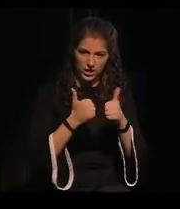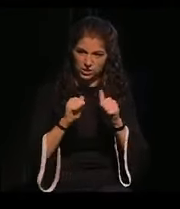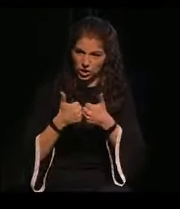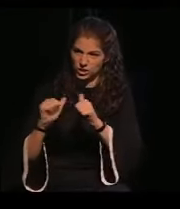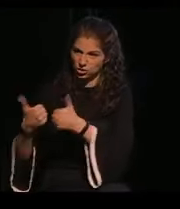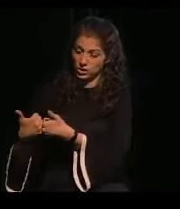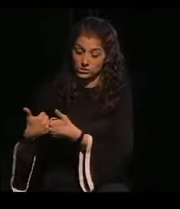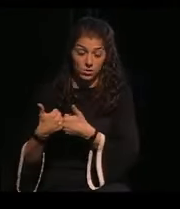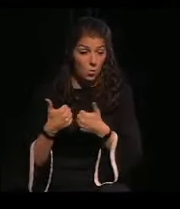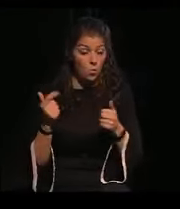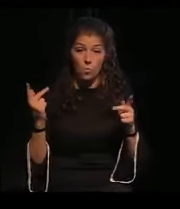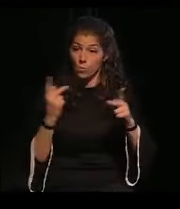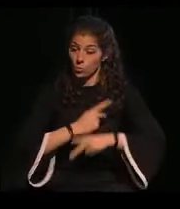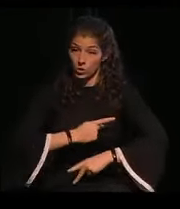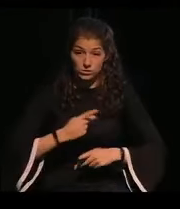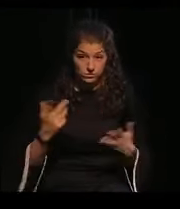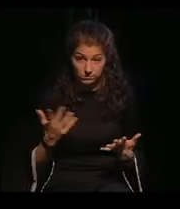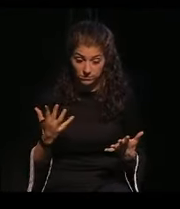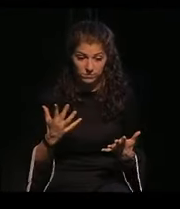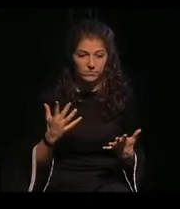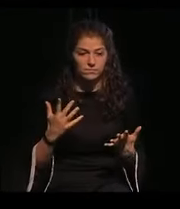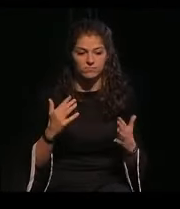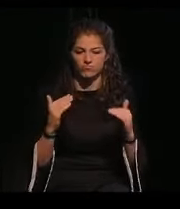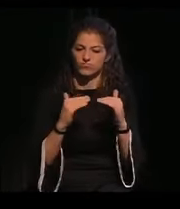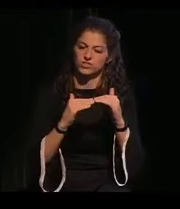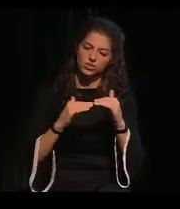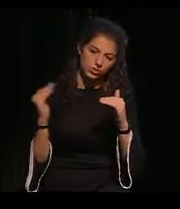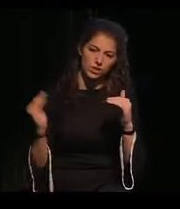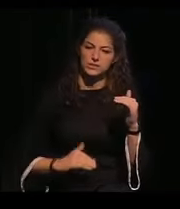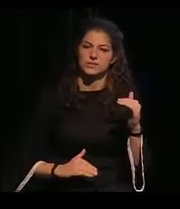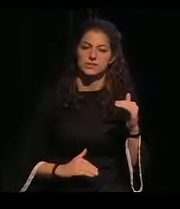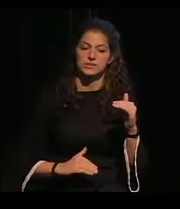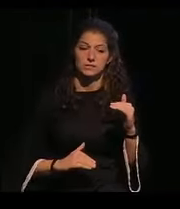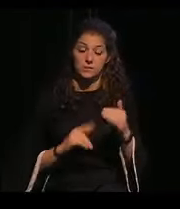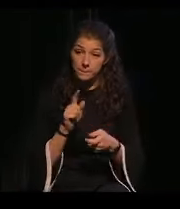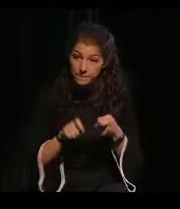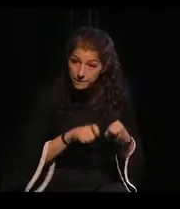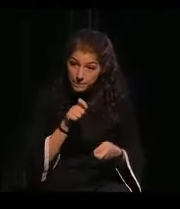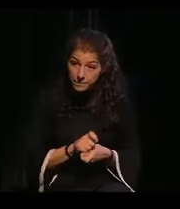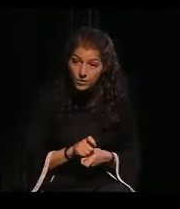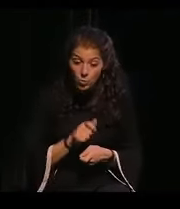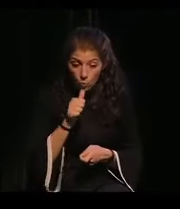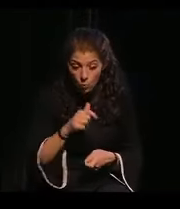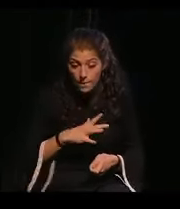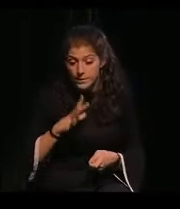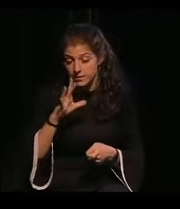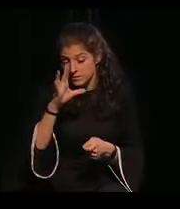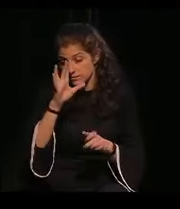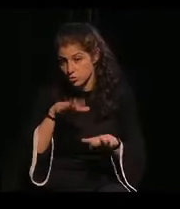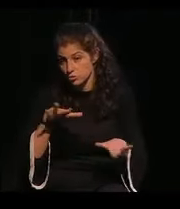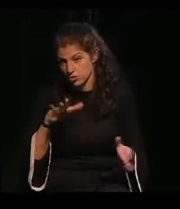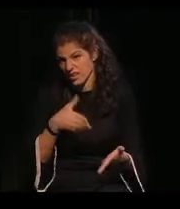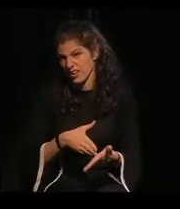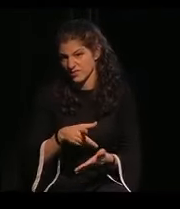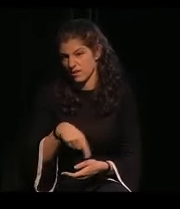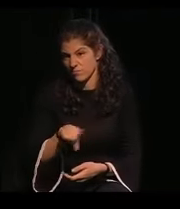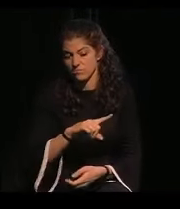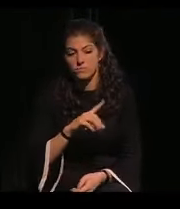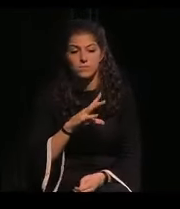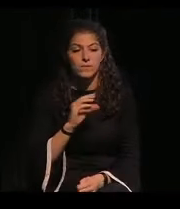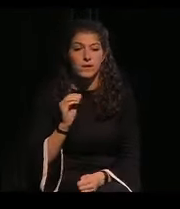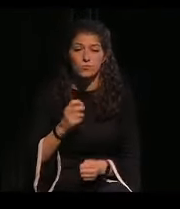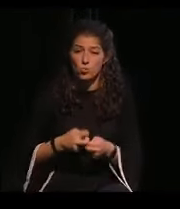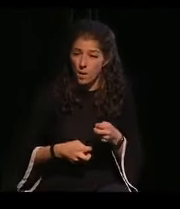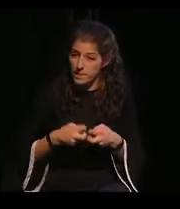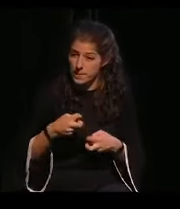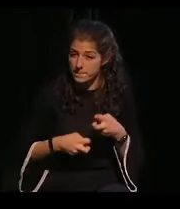greatest of which are injustices, particularly against women and children. And these